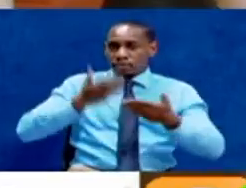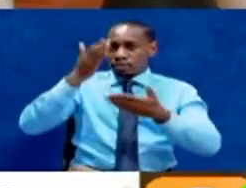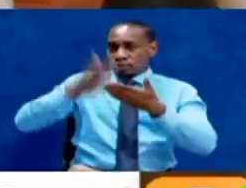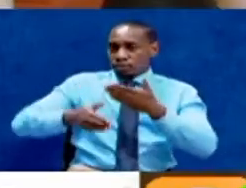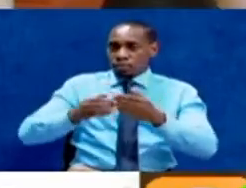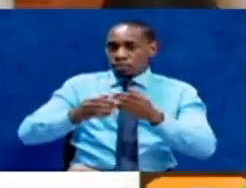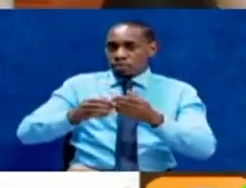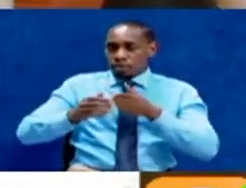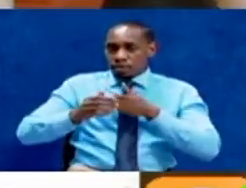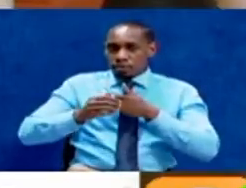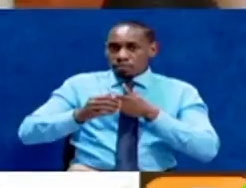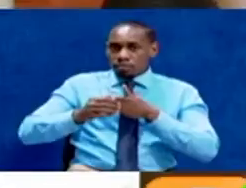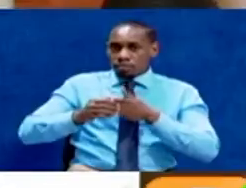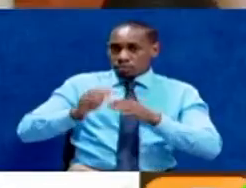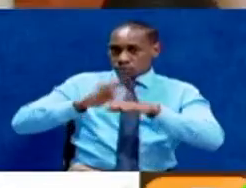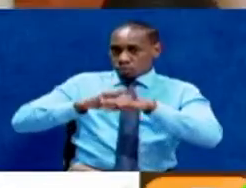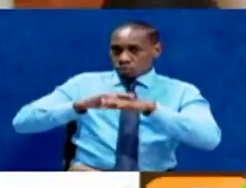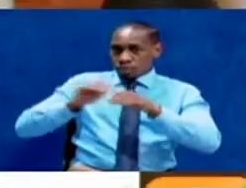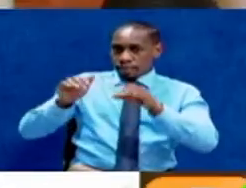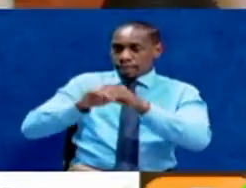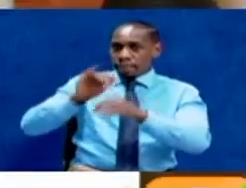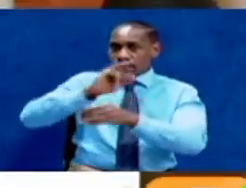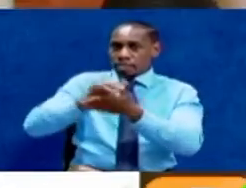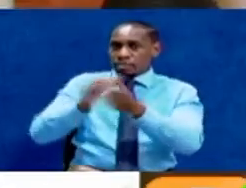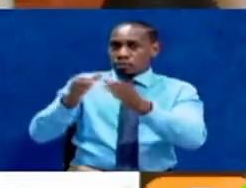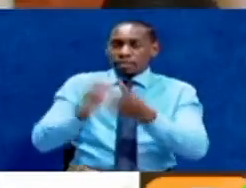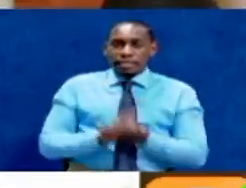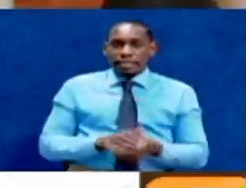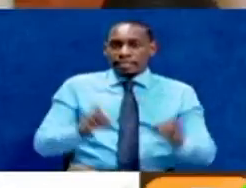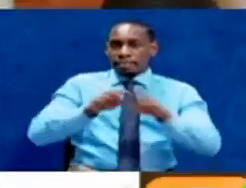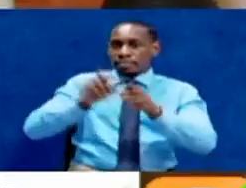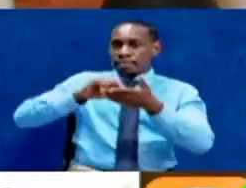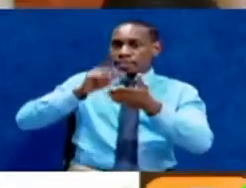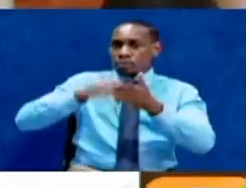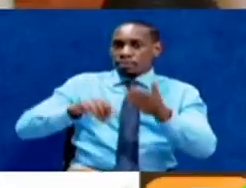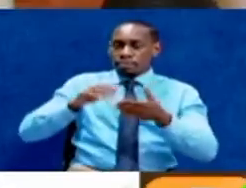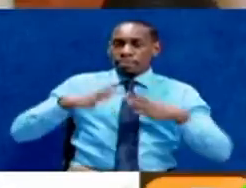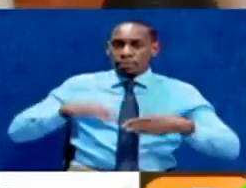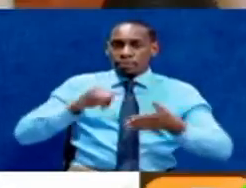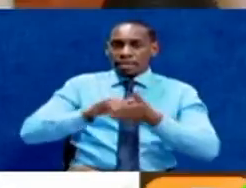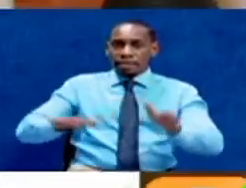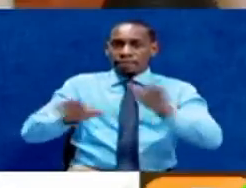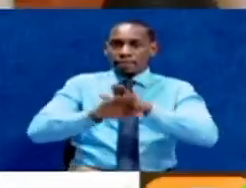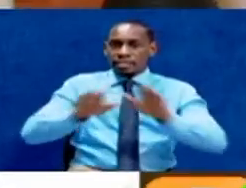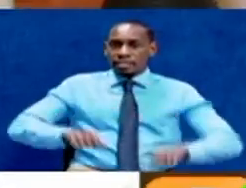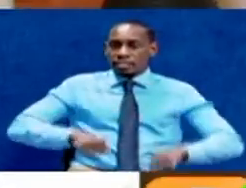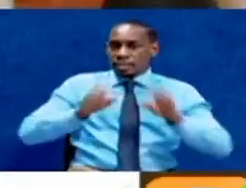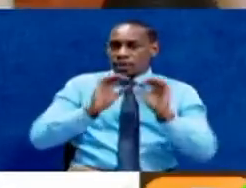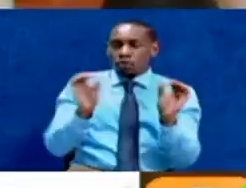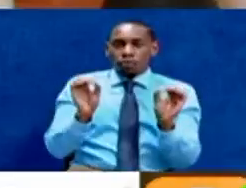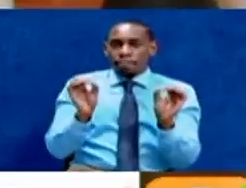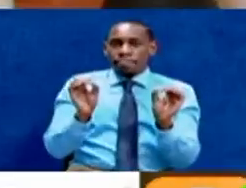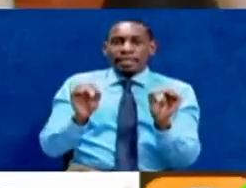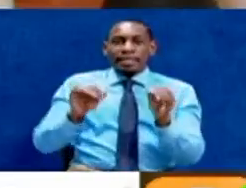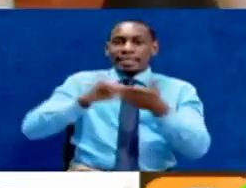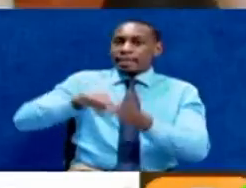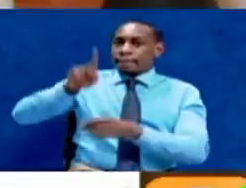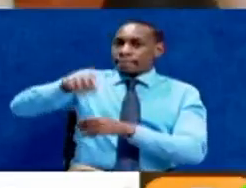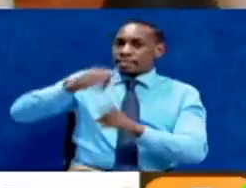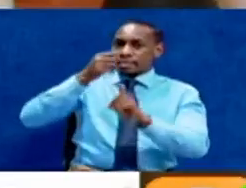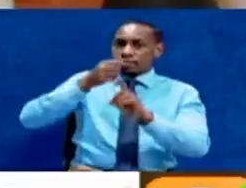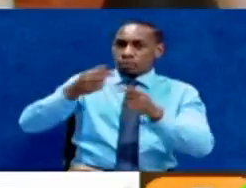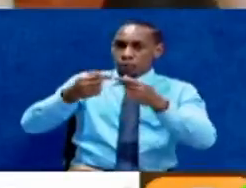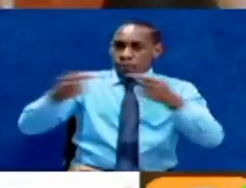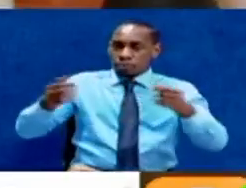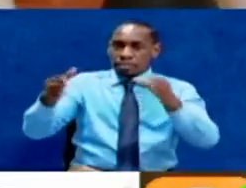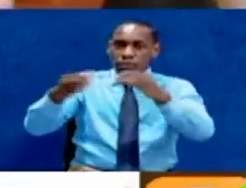an effective member of or a supporter of Jubilee? Are you saying that those of us who are not vice chairman, who are not chairman and vice chairman, should have been fighting the